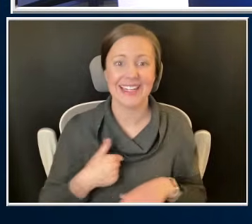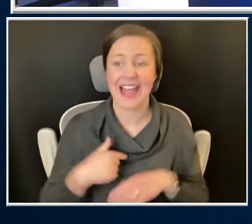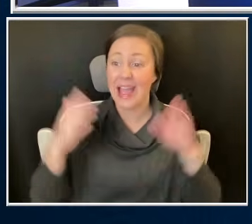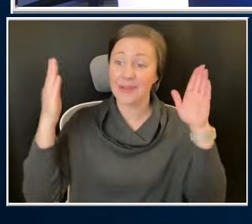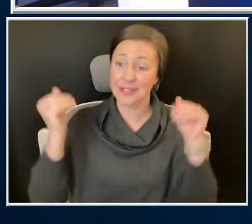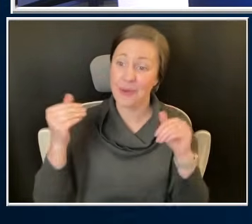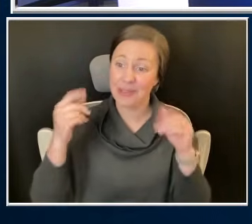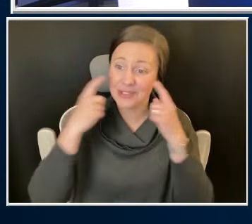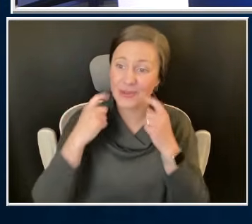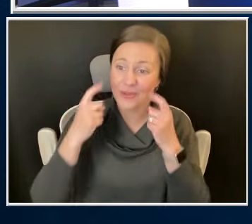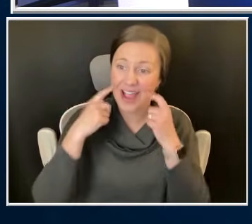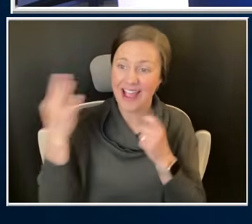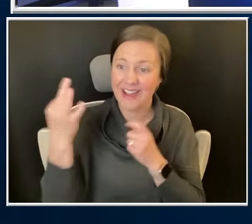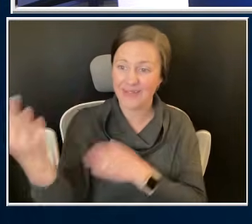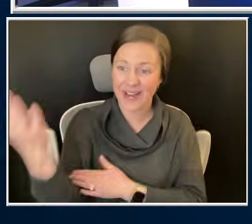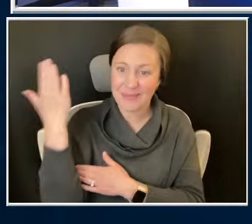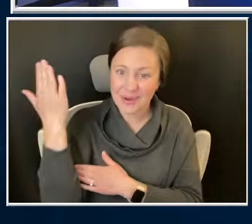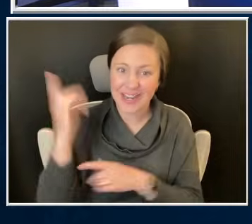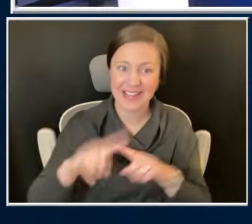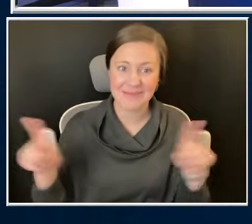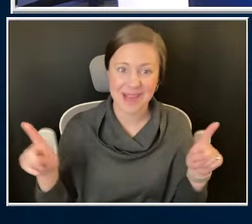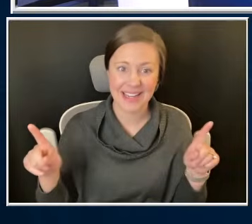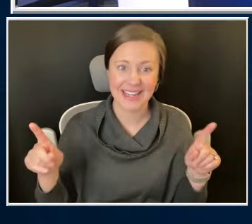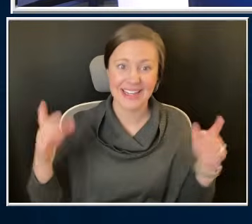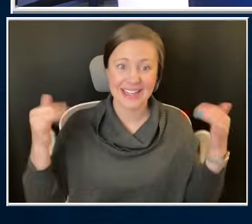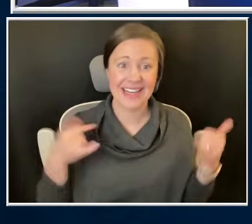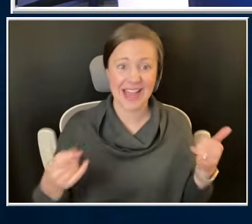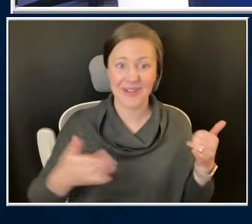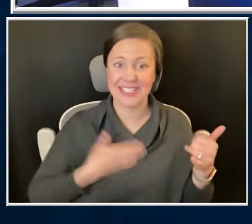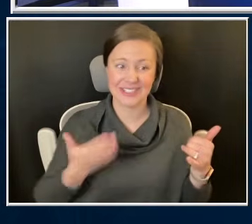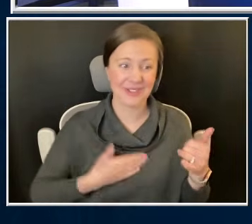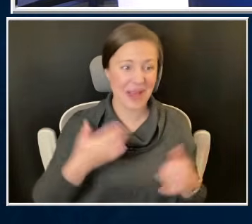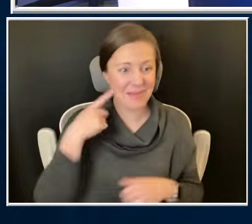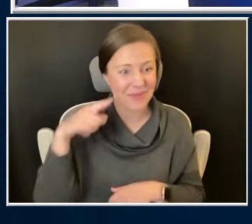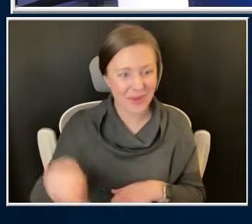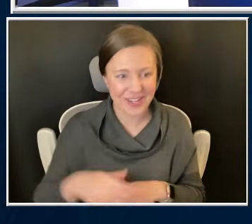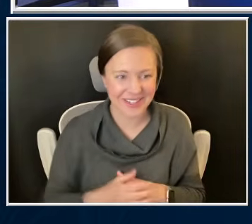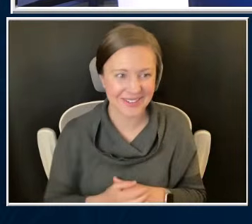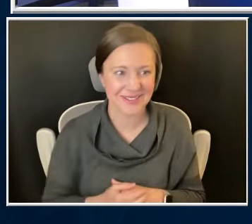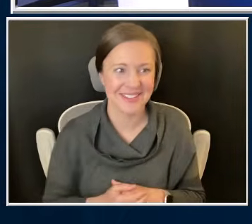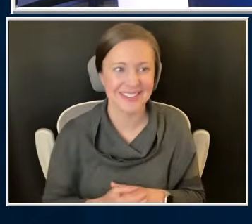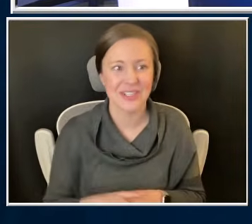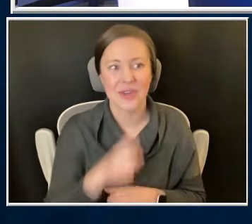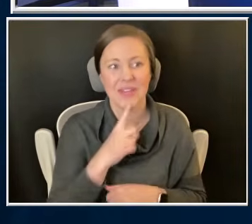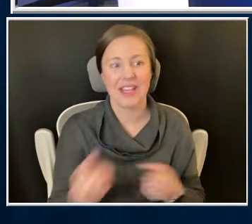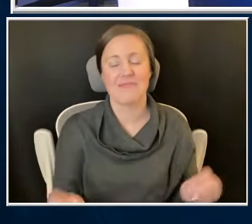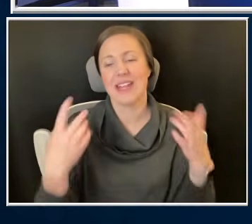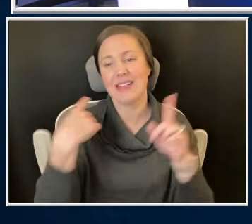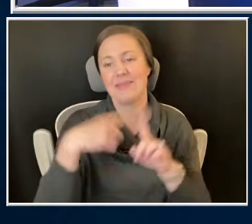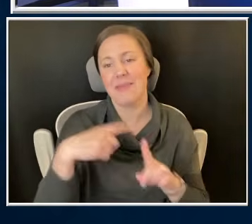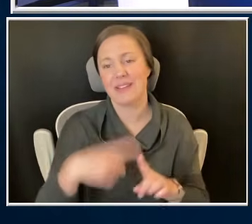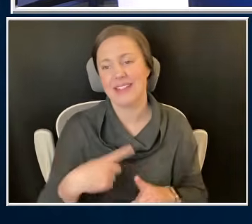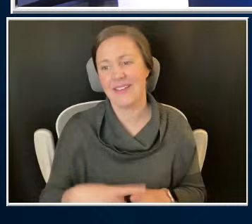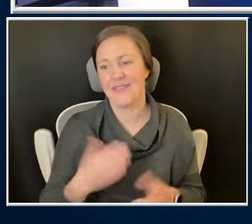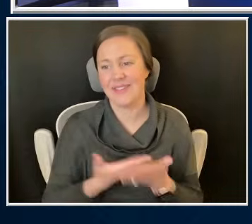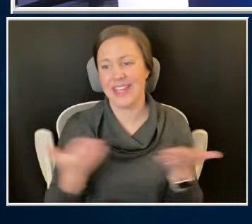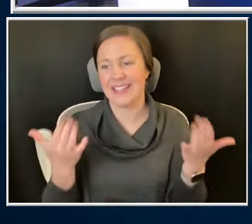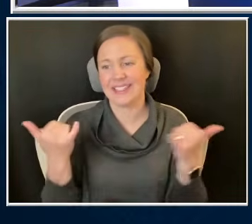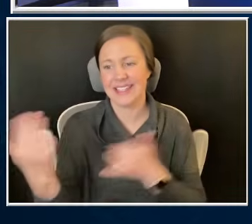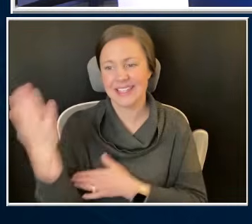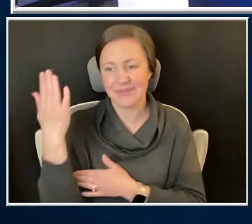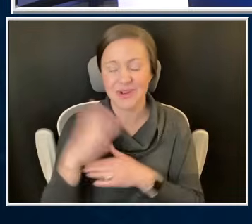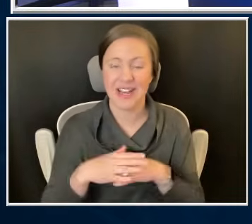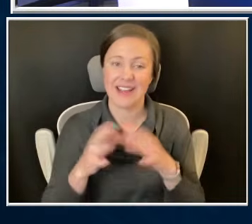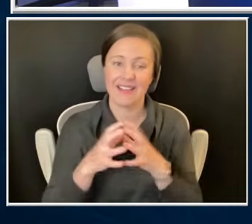morning, but now he's just so happy for you. So lots of great positive things coming in this morning. Lots of well